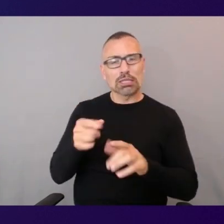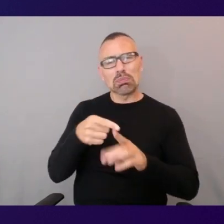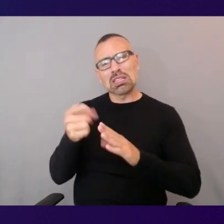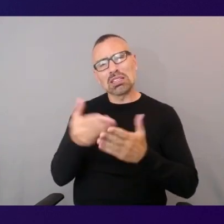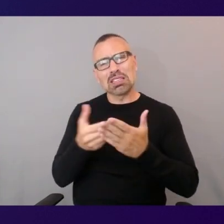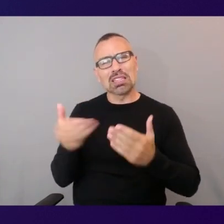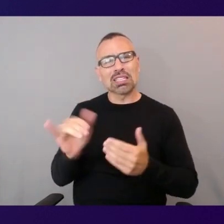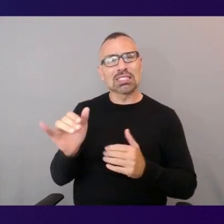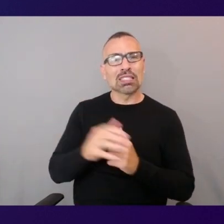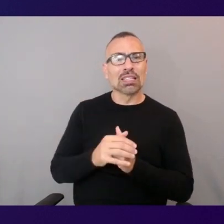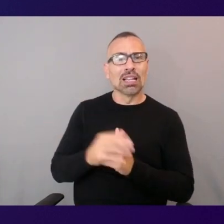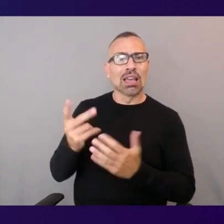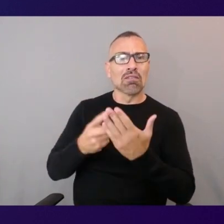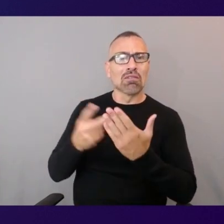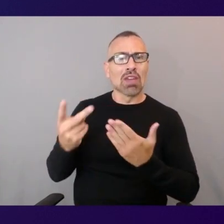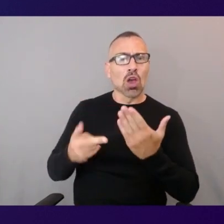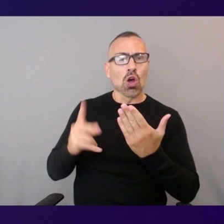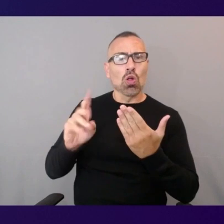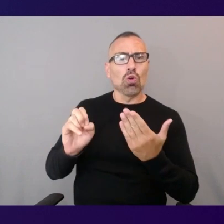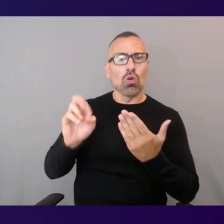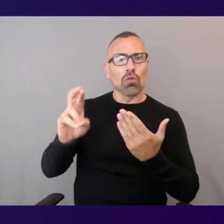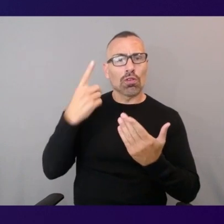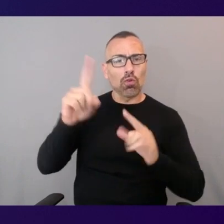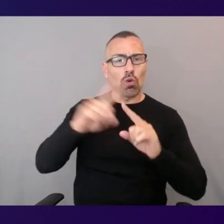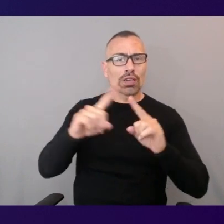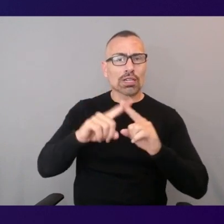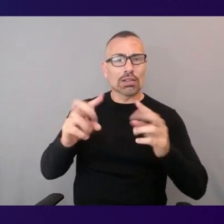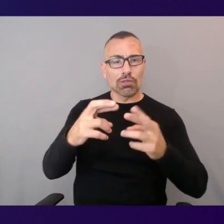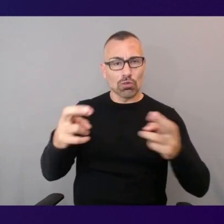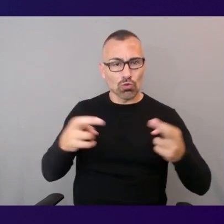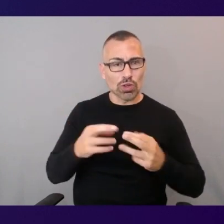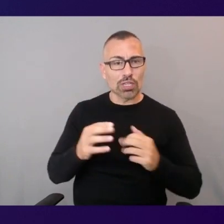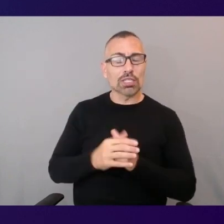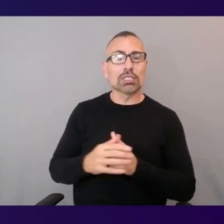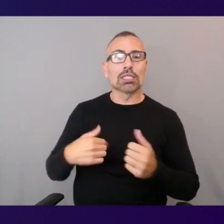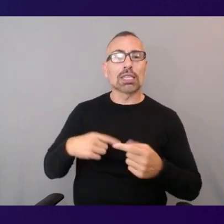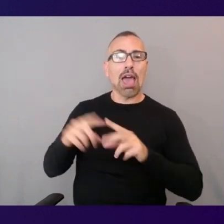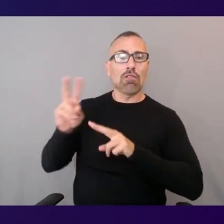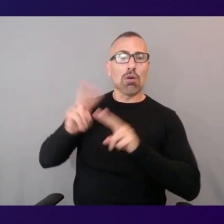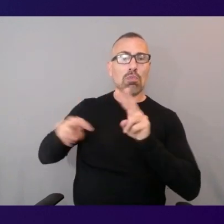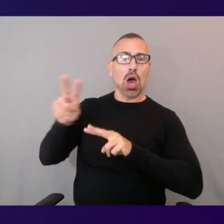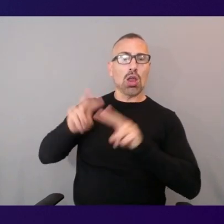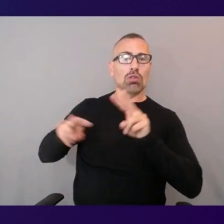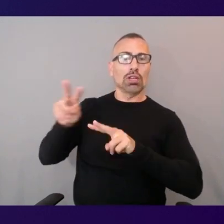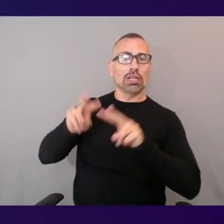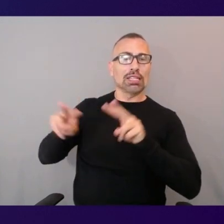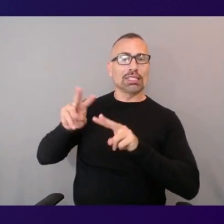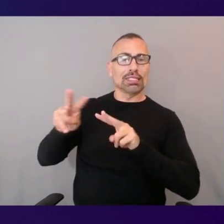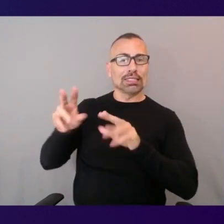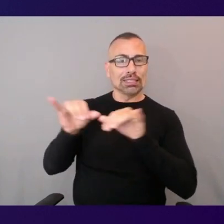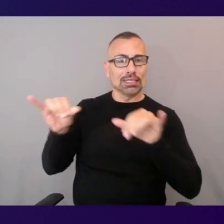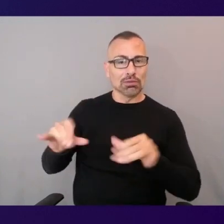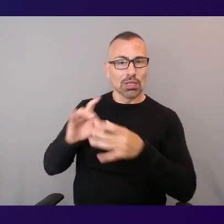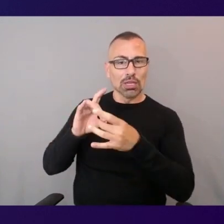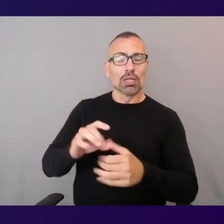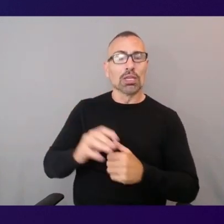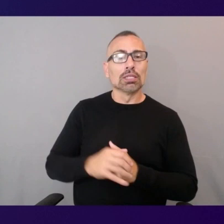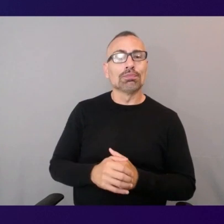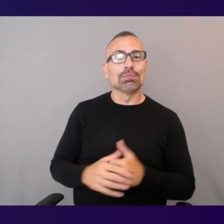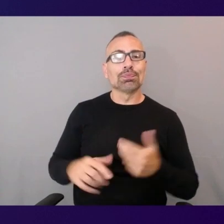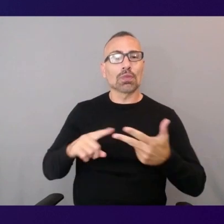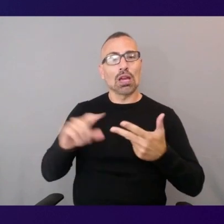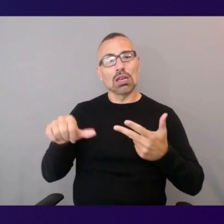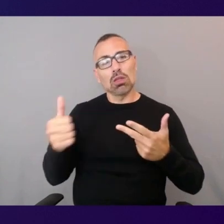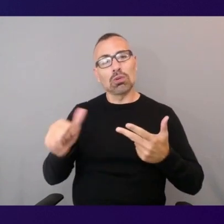failover between different regions. They have a great monitoring system that's associated with as well. LeoStream is also integrated with Amazon